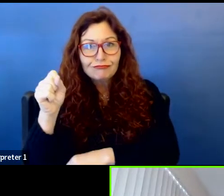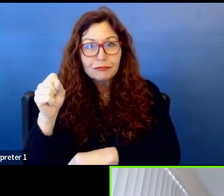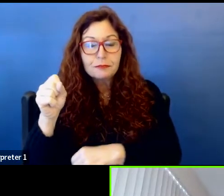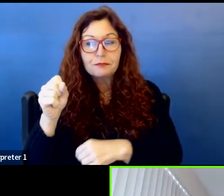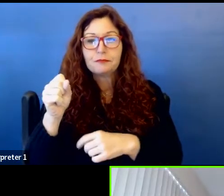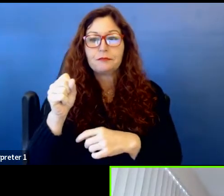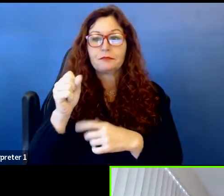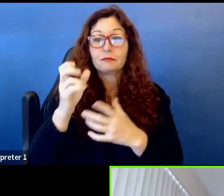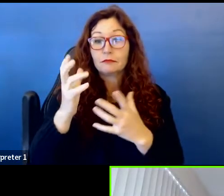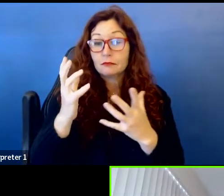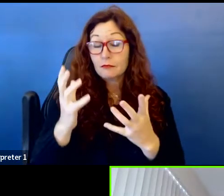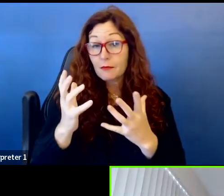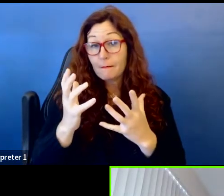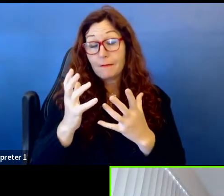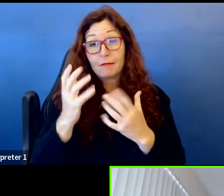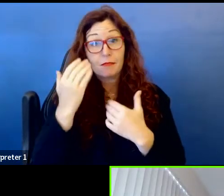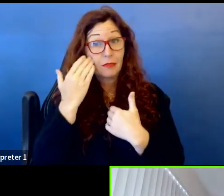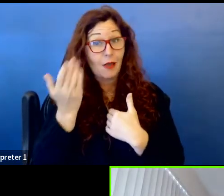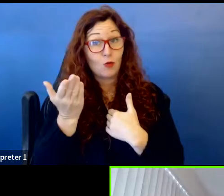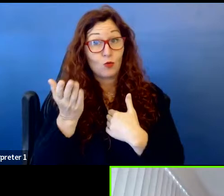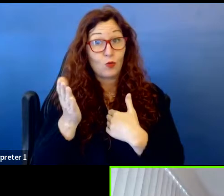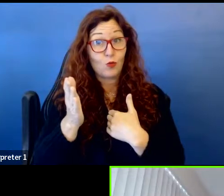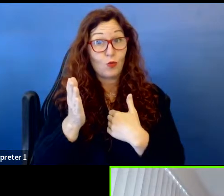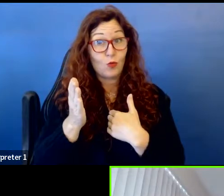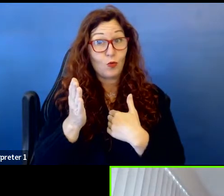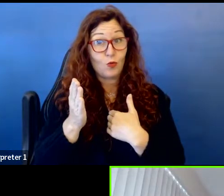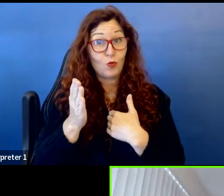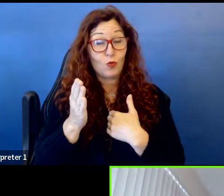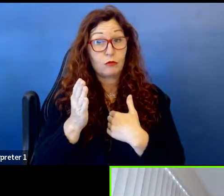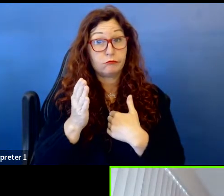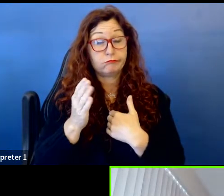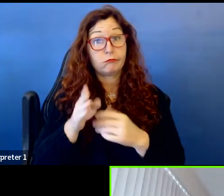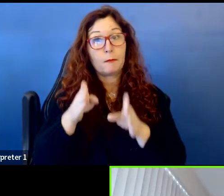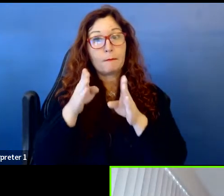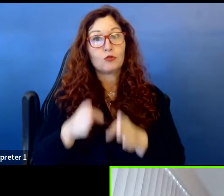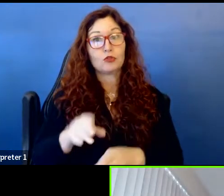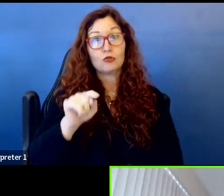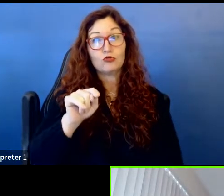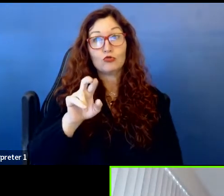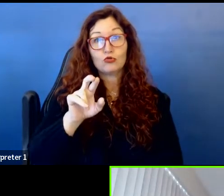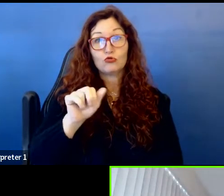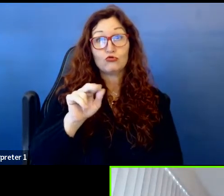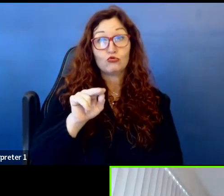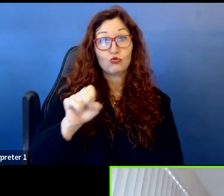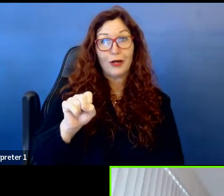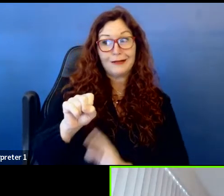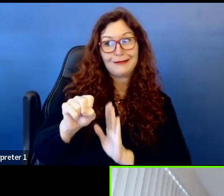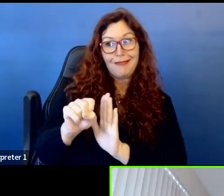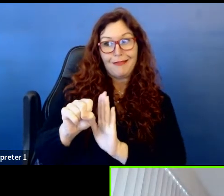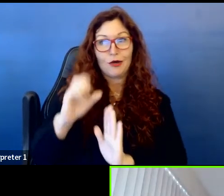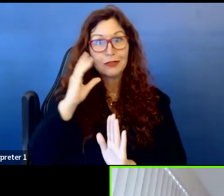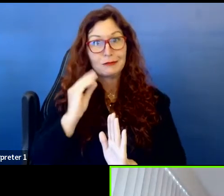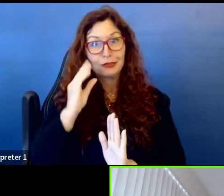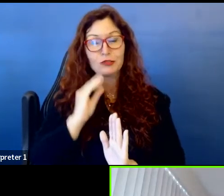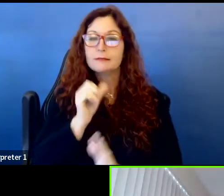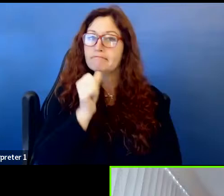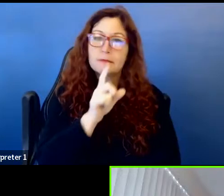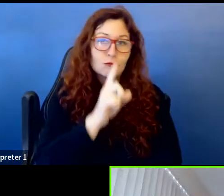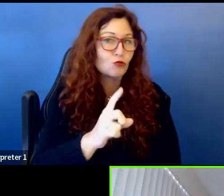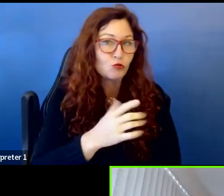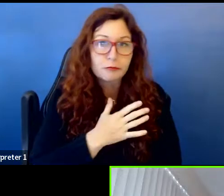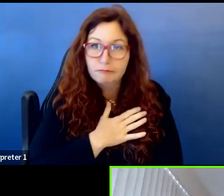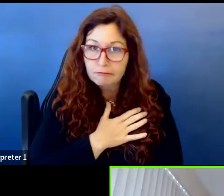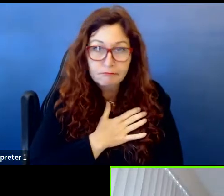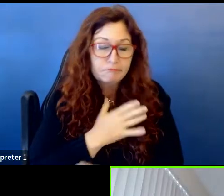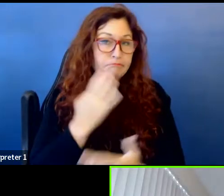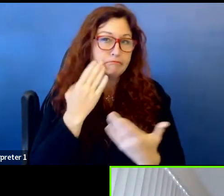necessarily like i said the experience of a lot of transgender folks and so um like i said that depends on you know their experiences